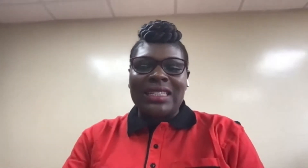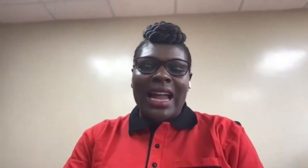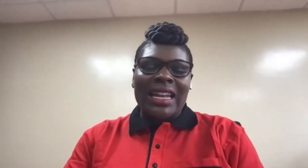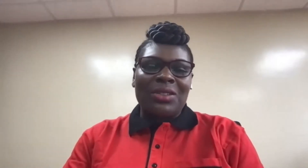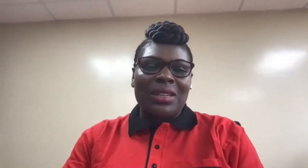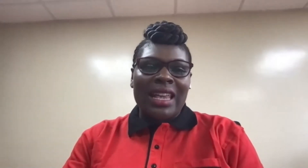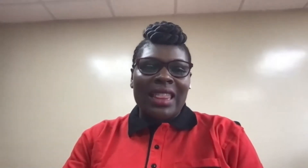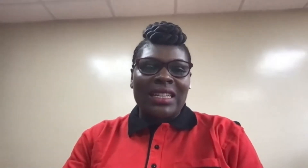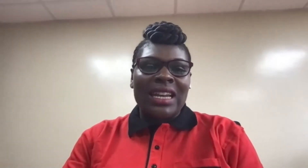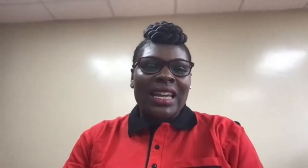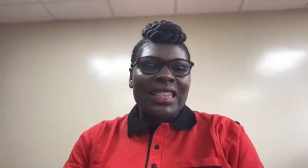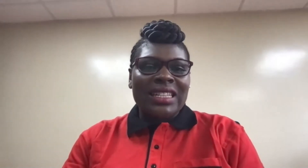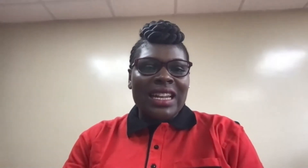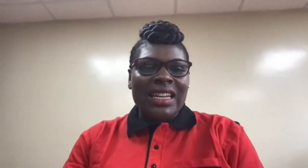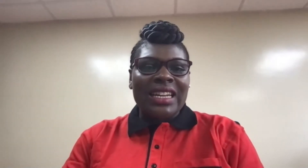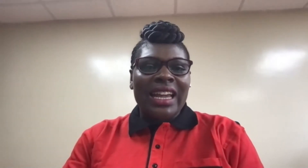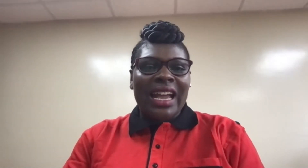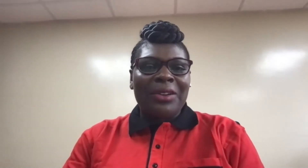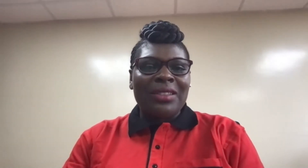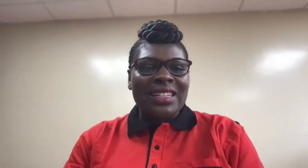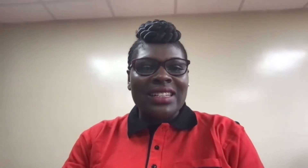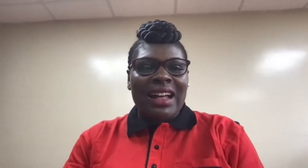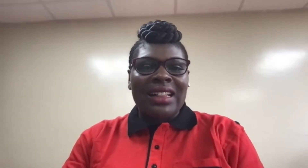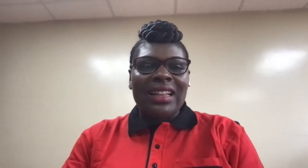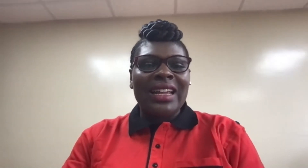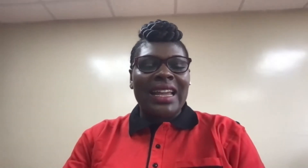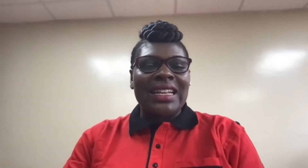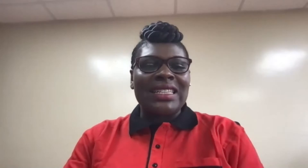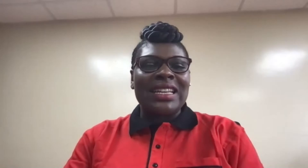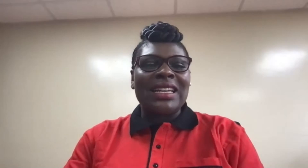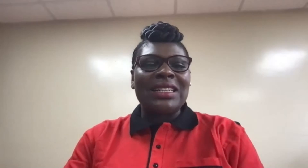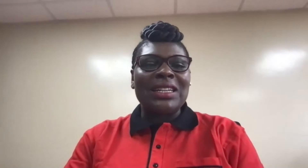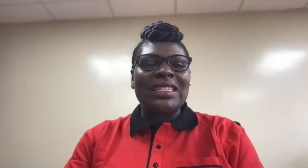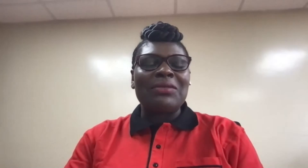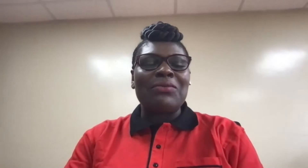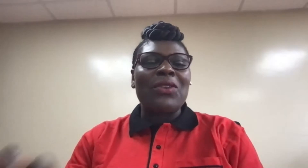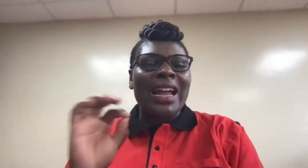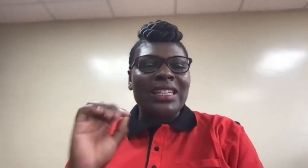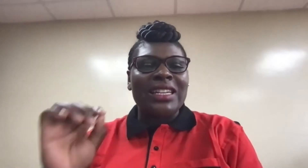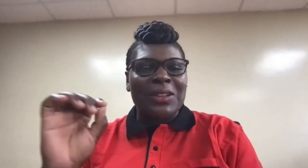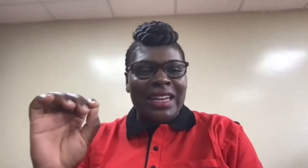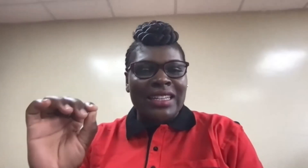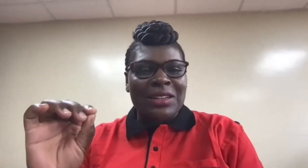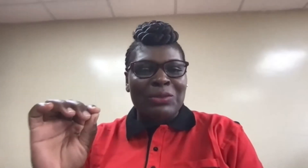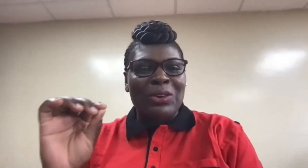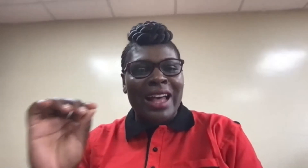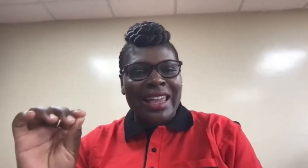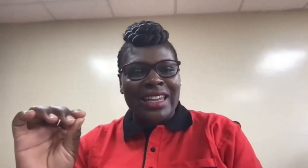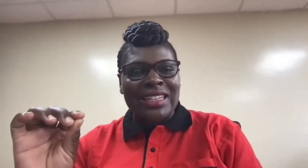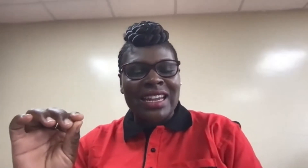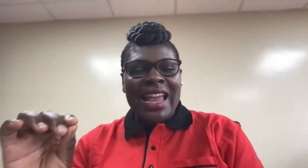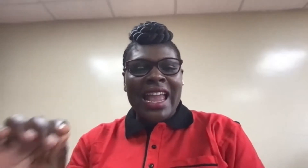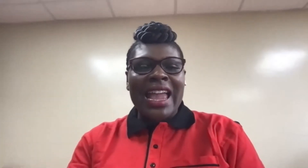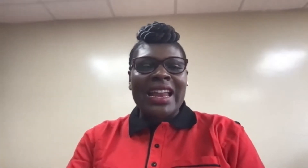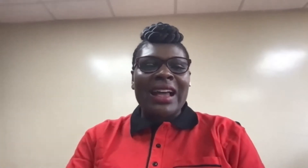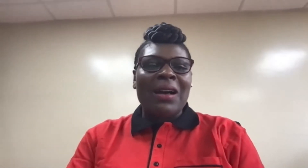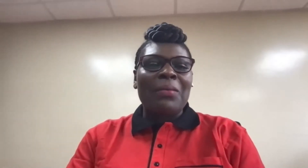colleagues earlier today that this lady or this girl she's very articulate for her age.